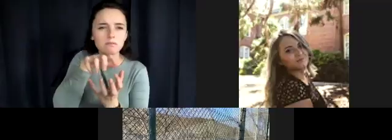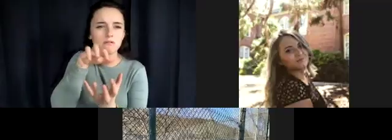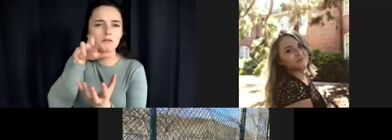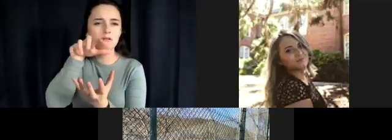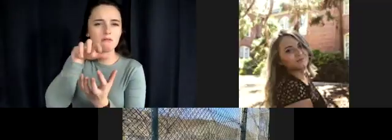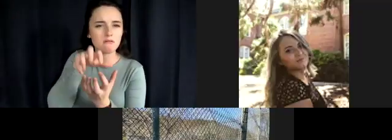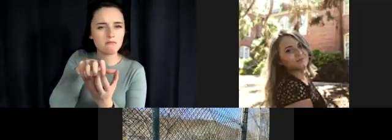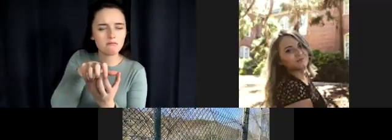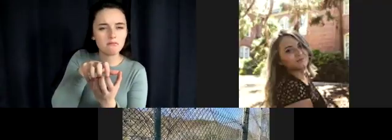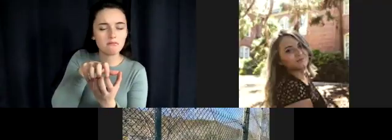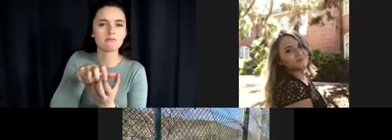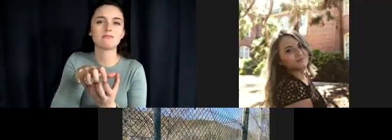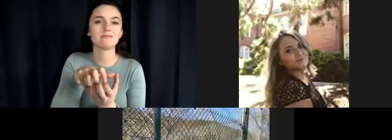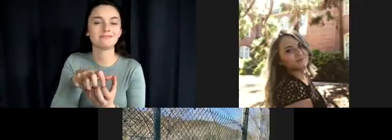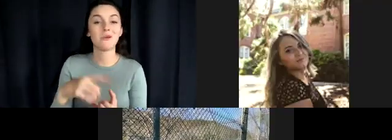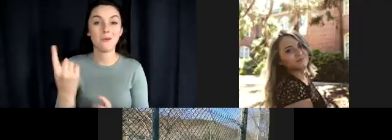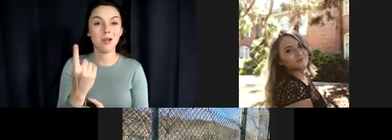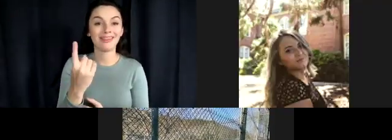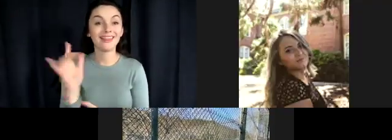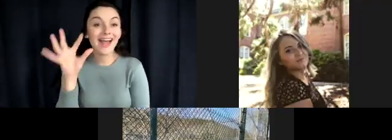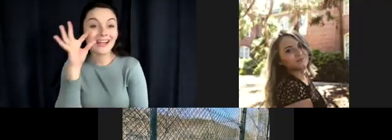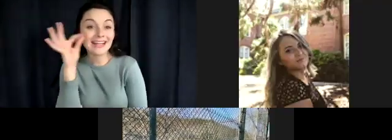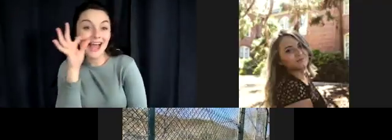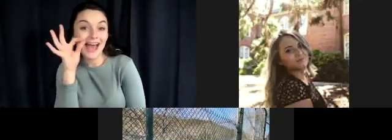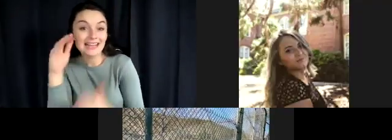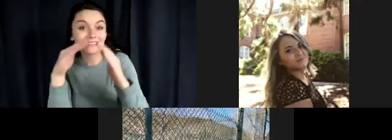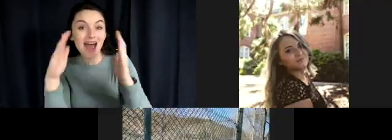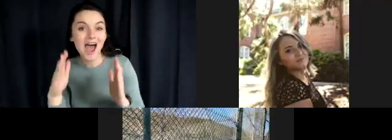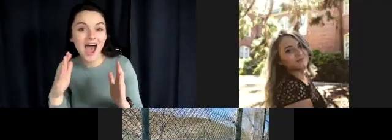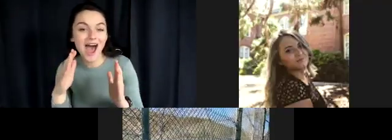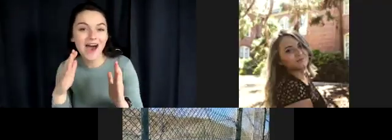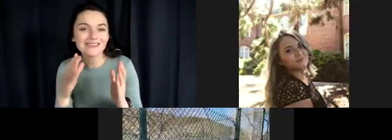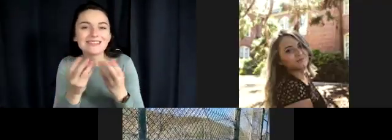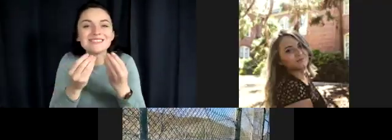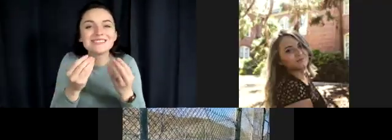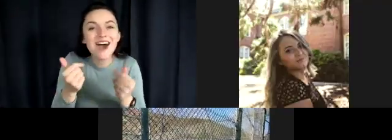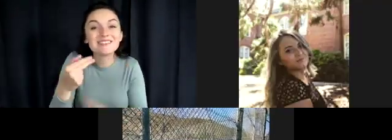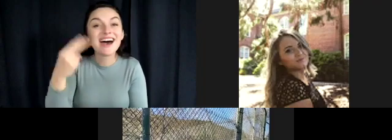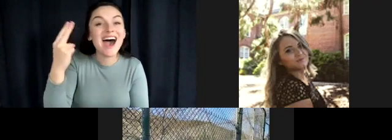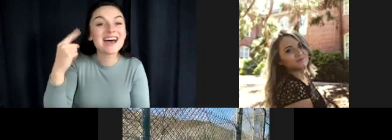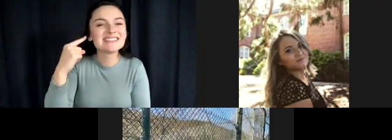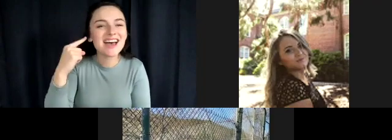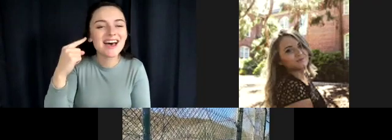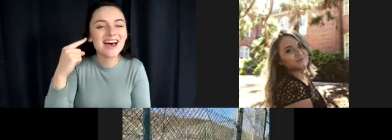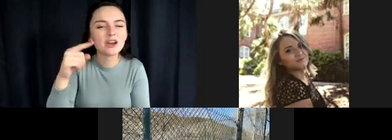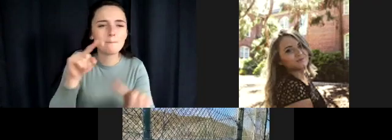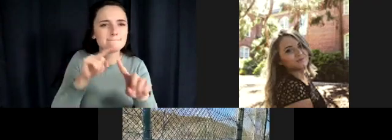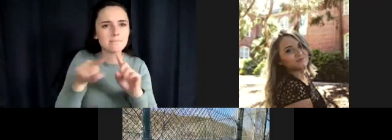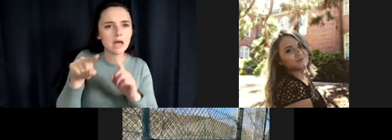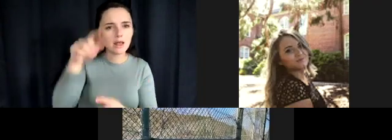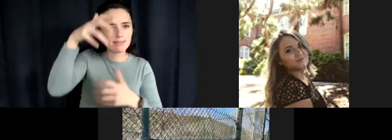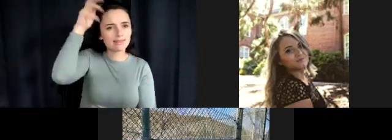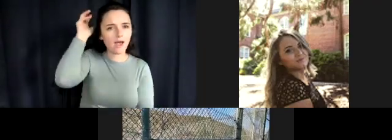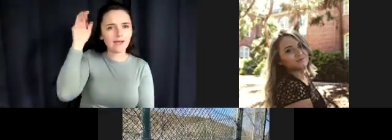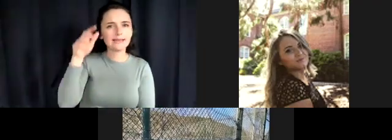soft meows. They can only make those grumbles. And so they always sound angry, even if they're not. He's